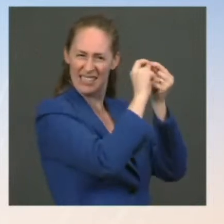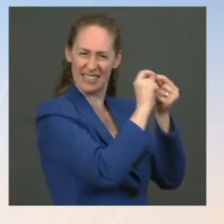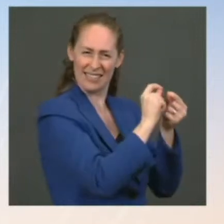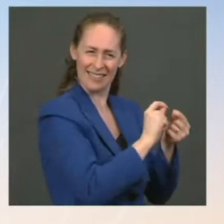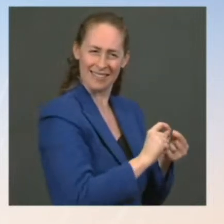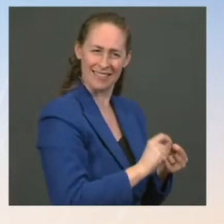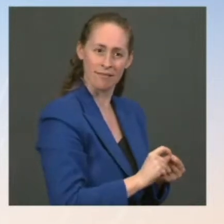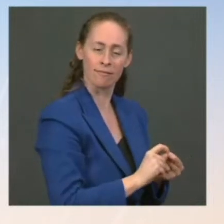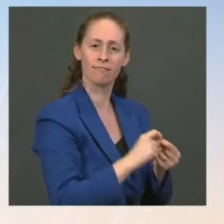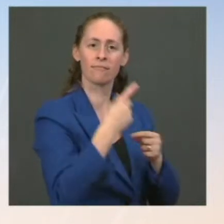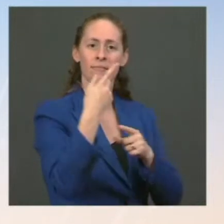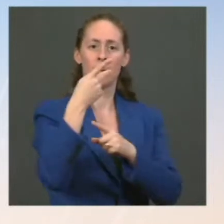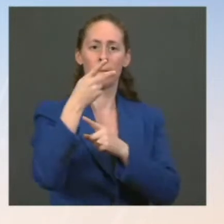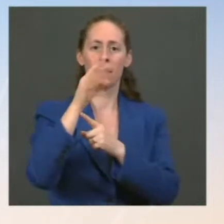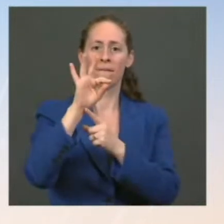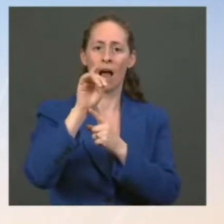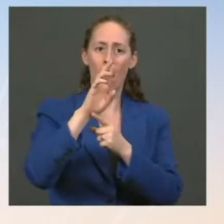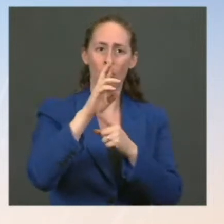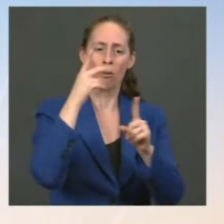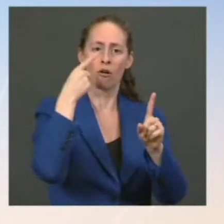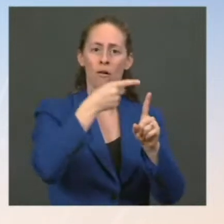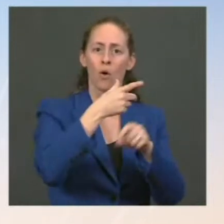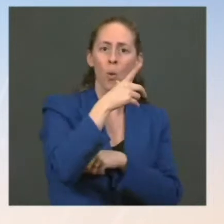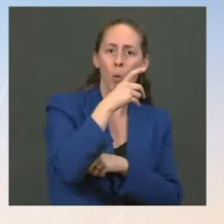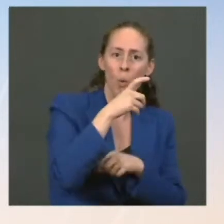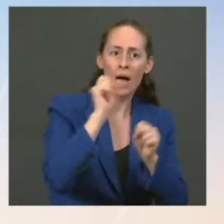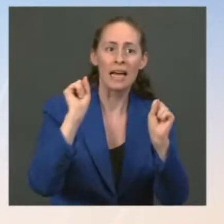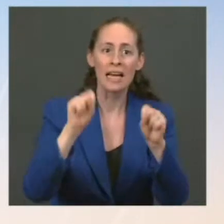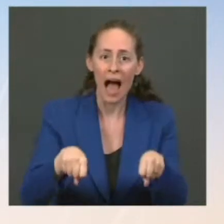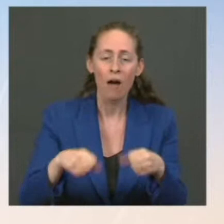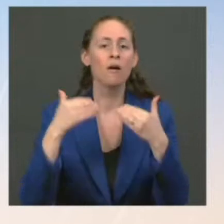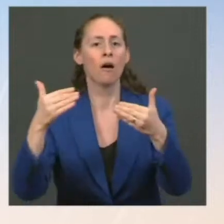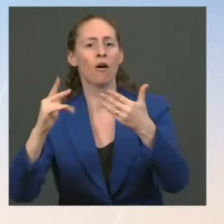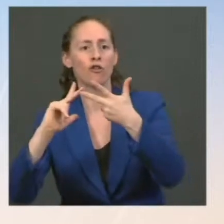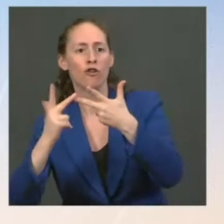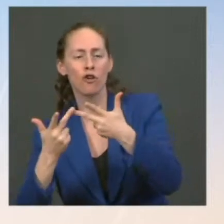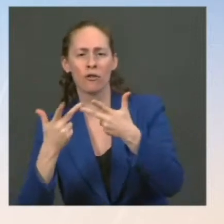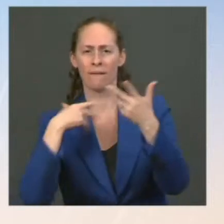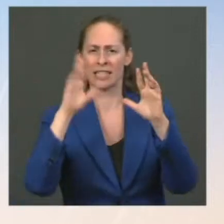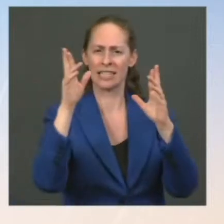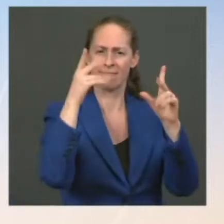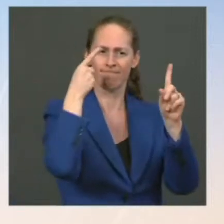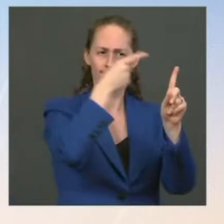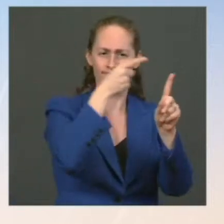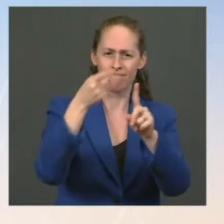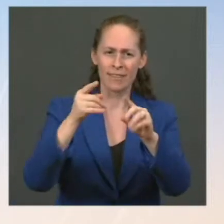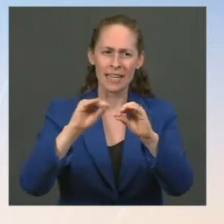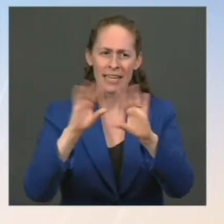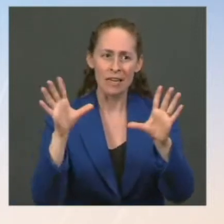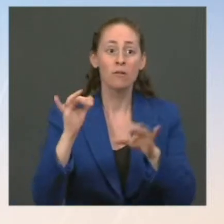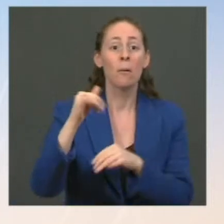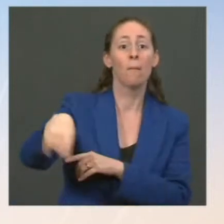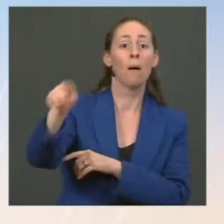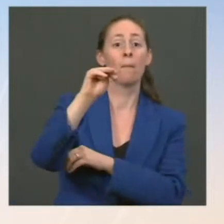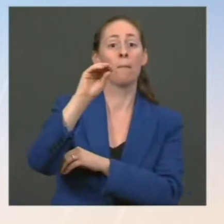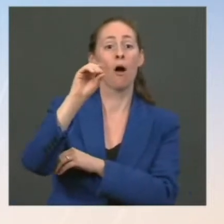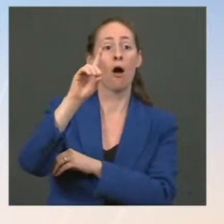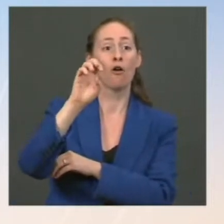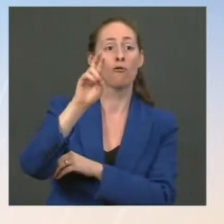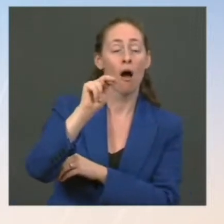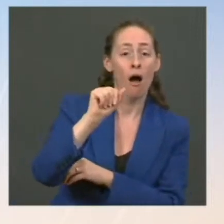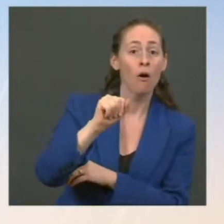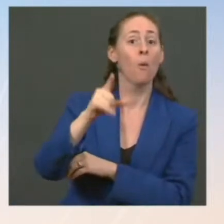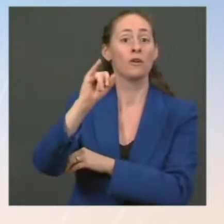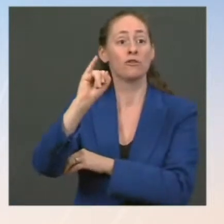shot 6 months ago, go get another shot. If you took Moderna or J&J, they're still considering that